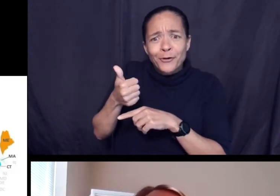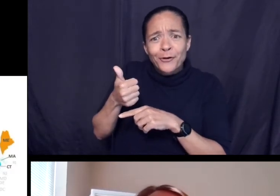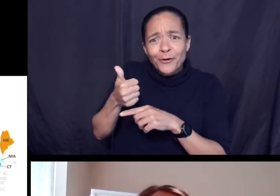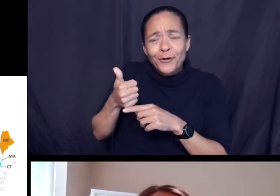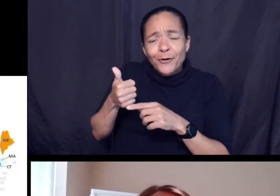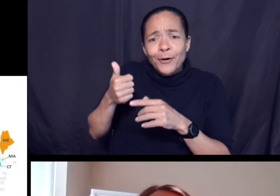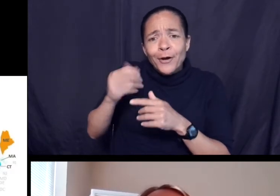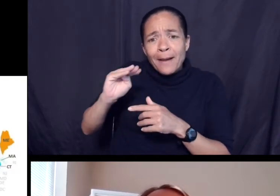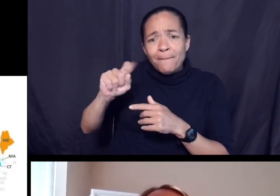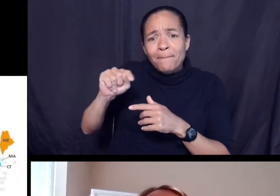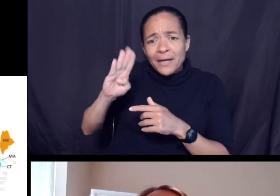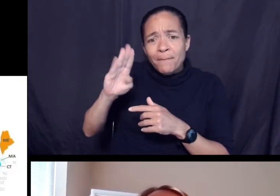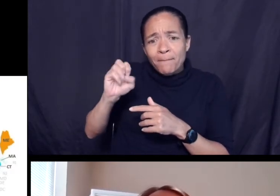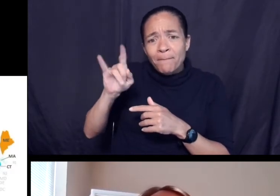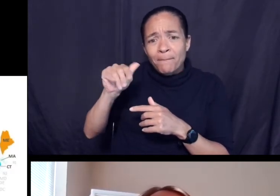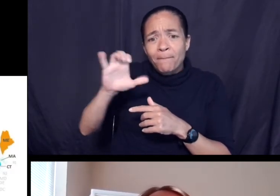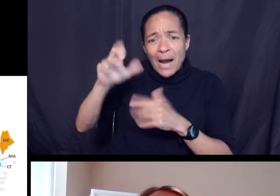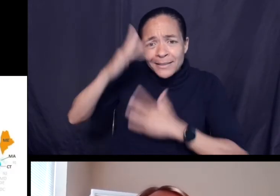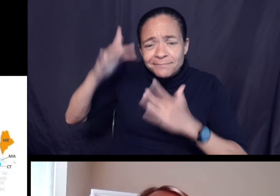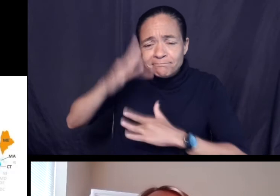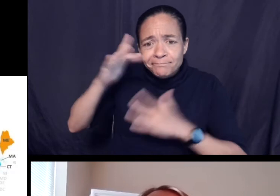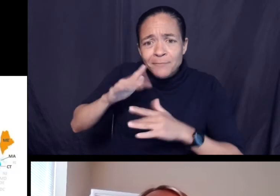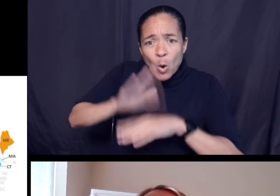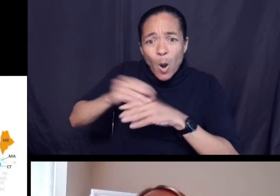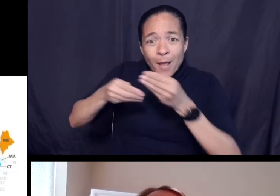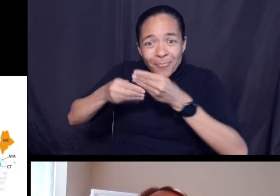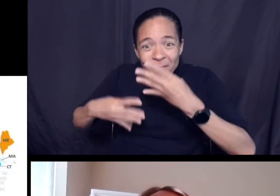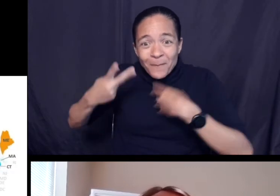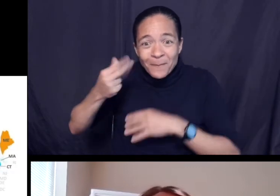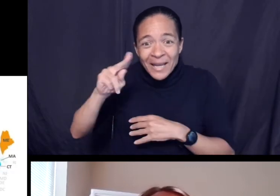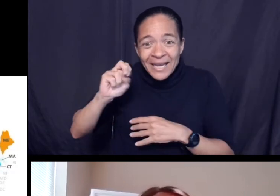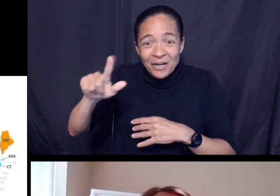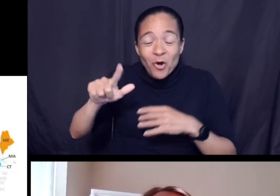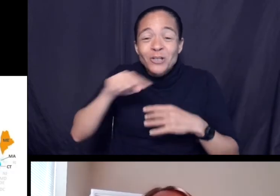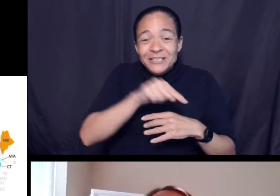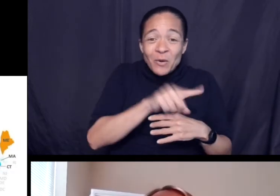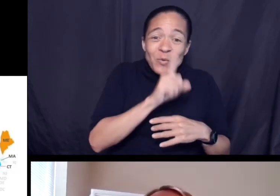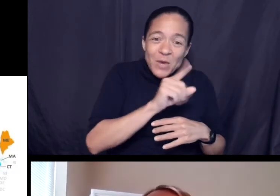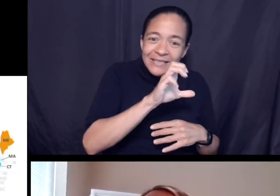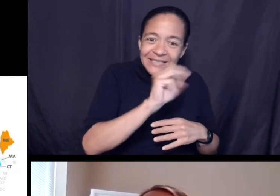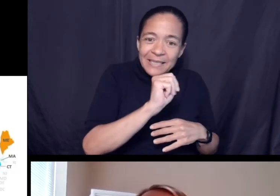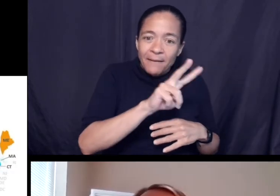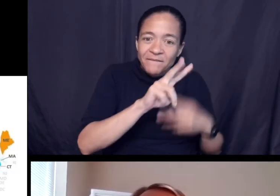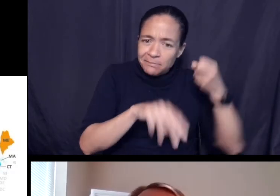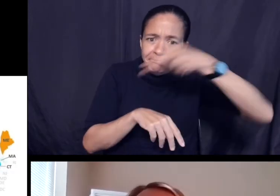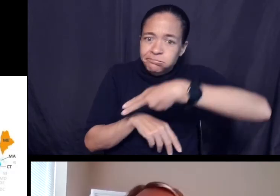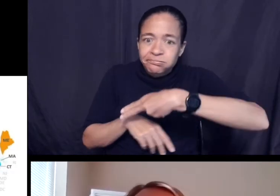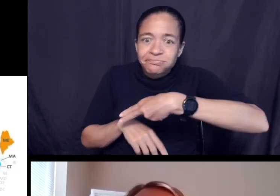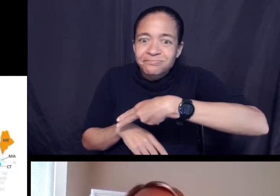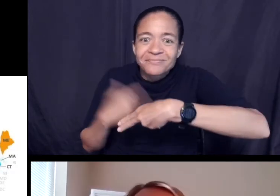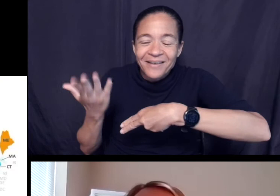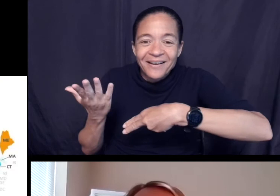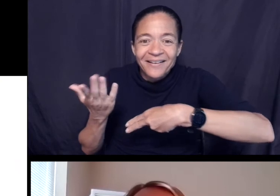uniform screening panel. So congenital CMV is more common than what we are already screening for in the United States.